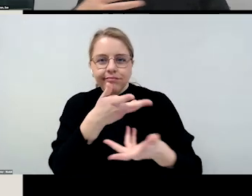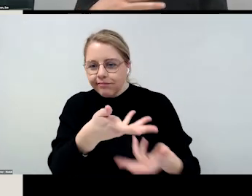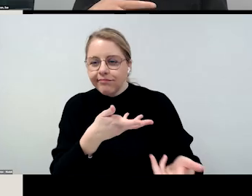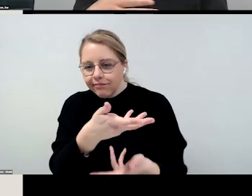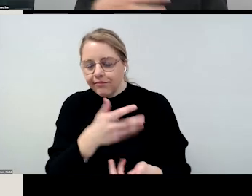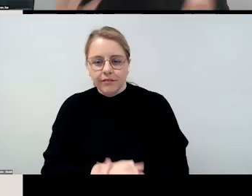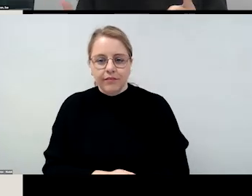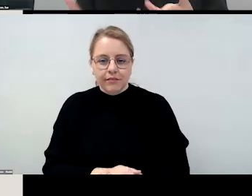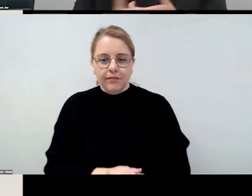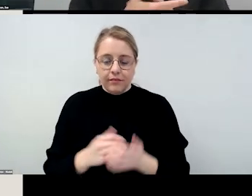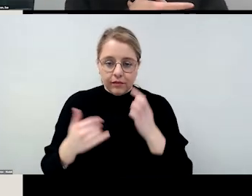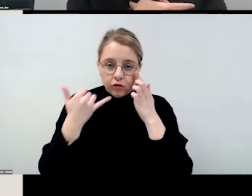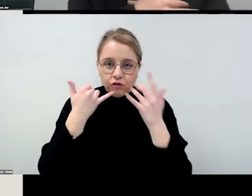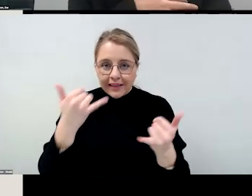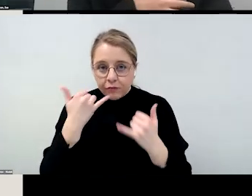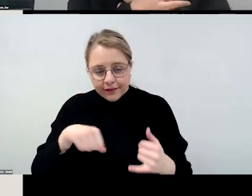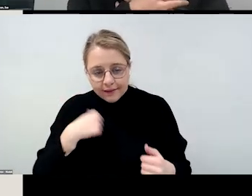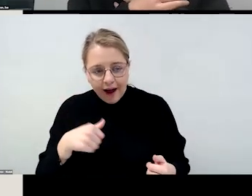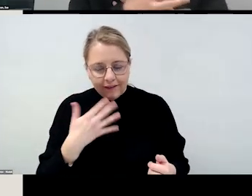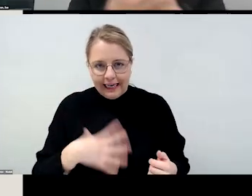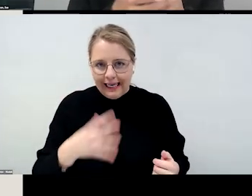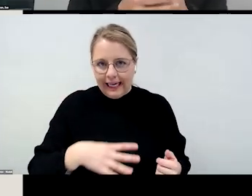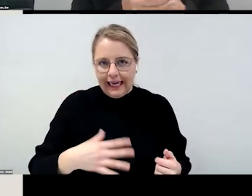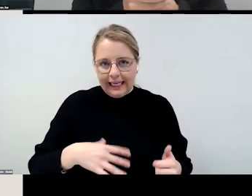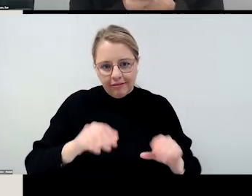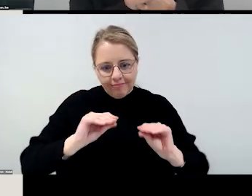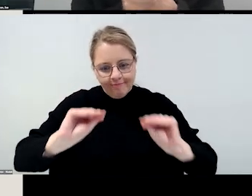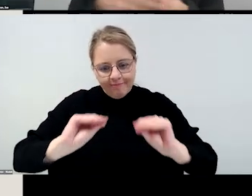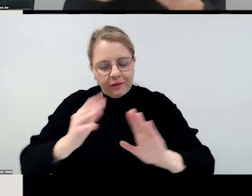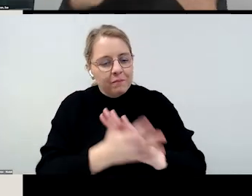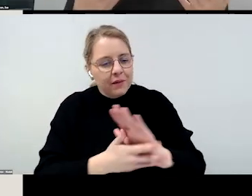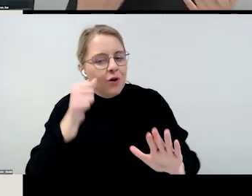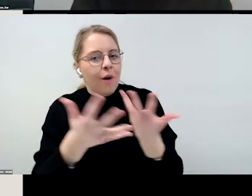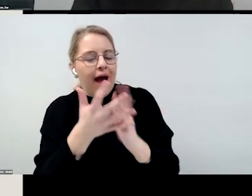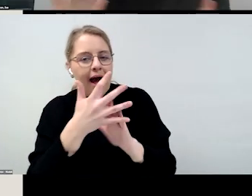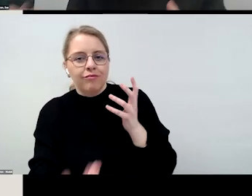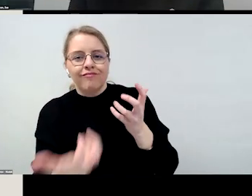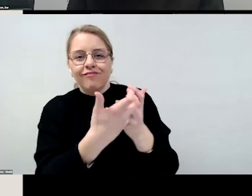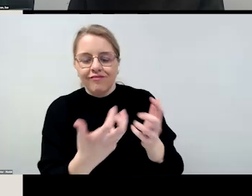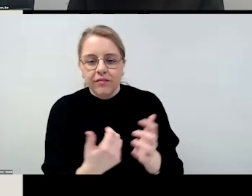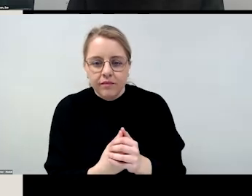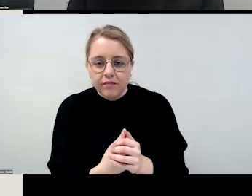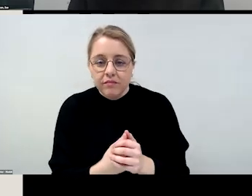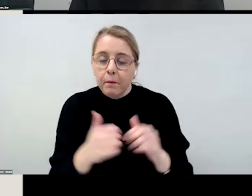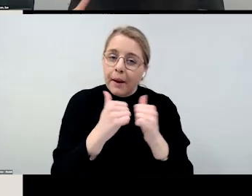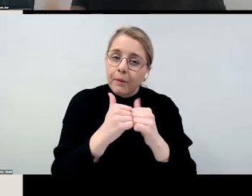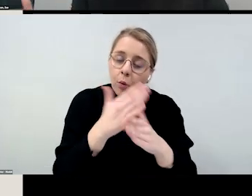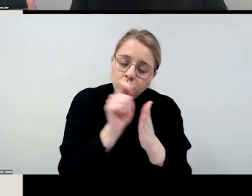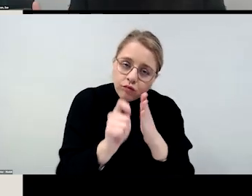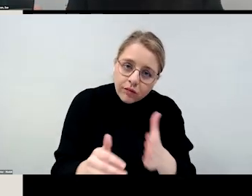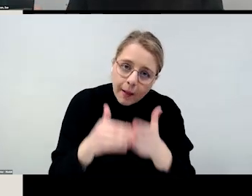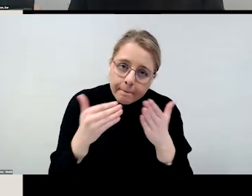reception staff are well placed to support people with intellectual disability with activities such as completing forms and paperwork,